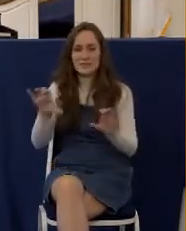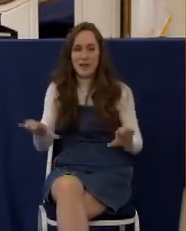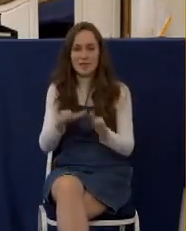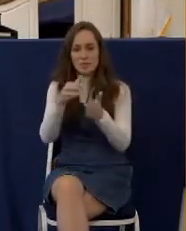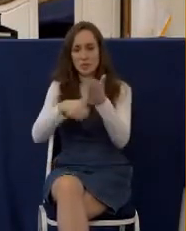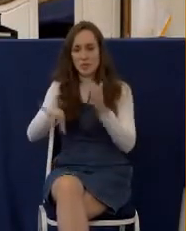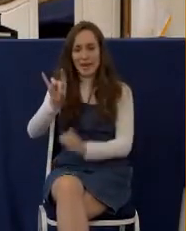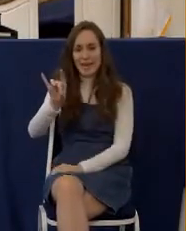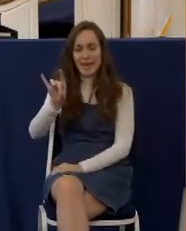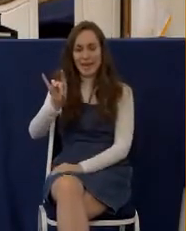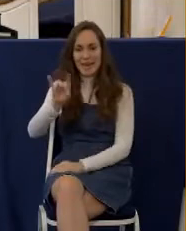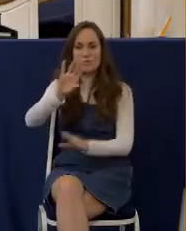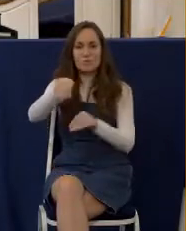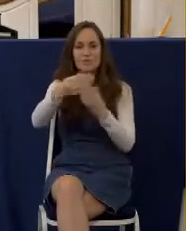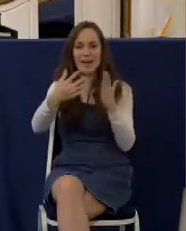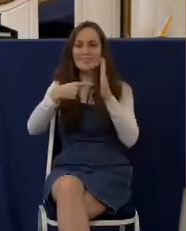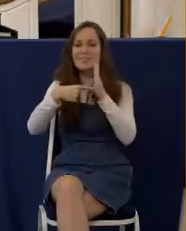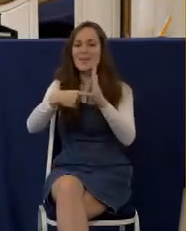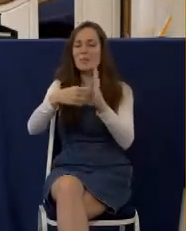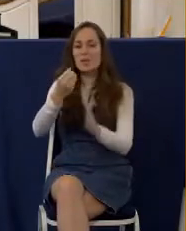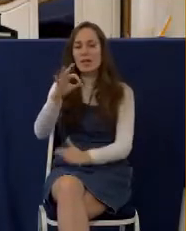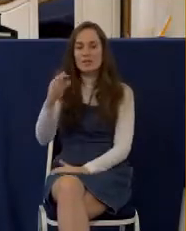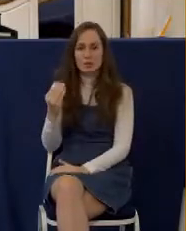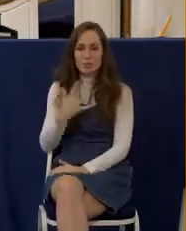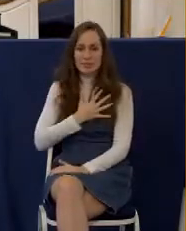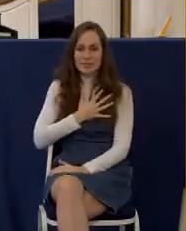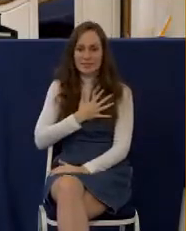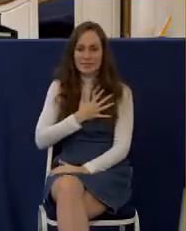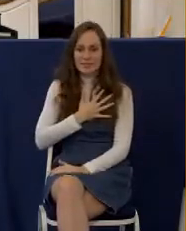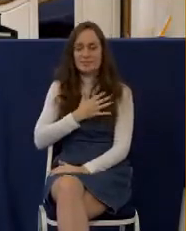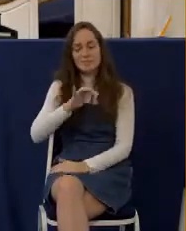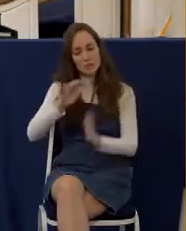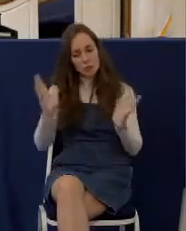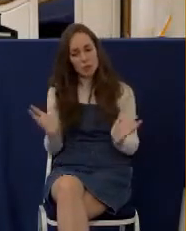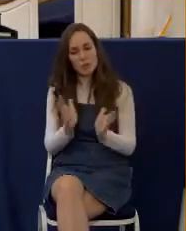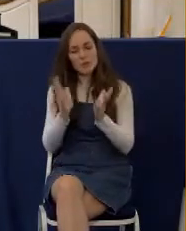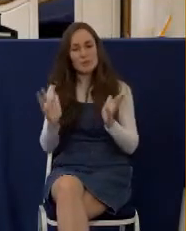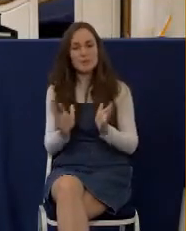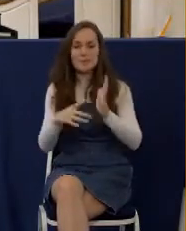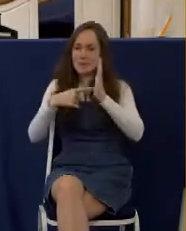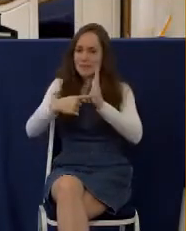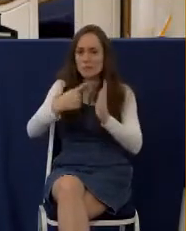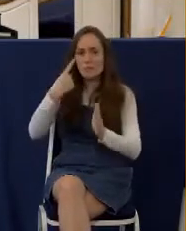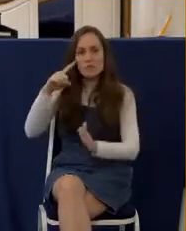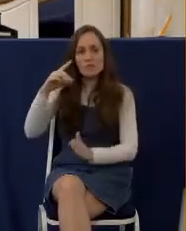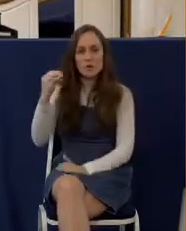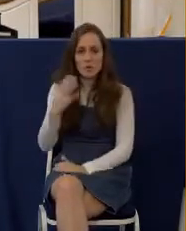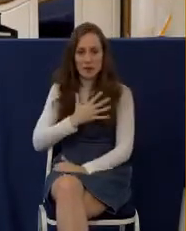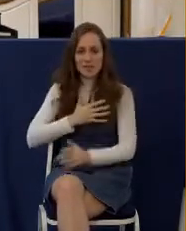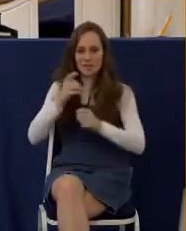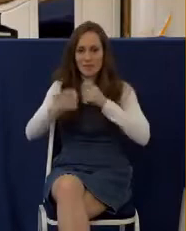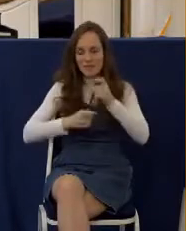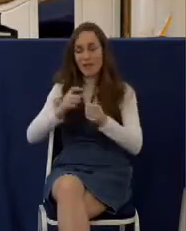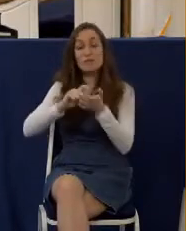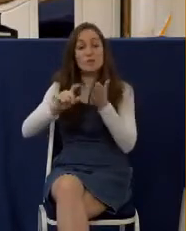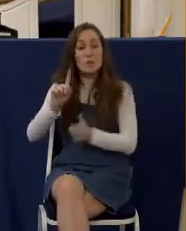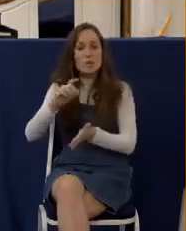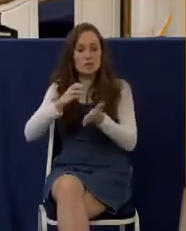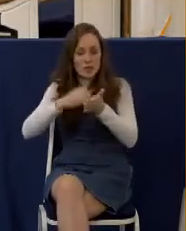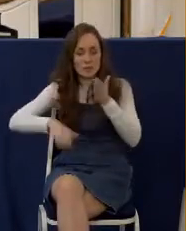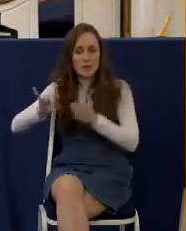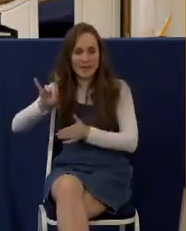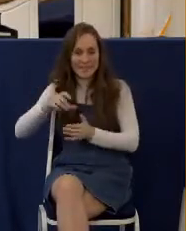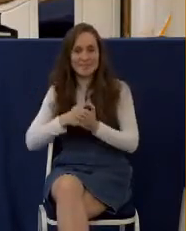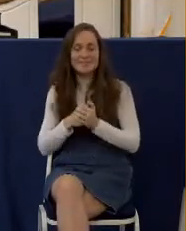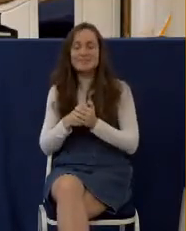call the example of grace giving. These are the encouragements, the example for grace giving. Look in verse number 1 of chapter 8. Moreover,